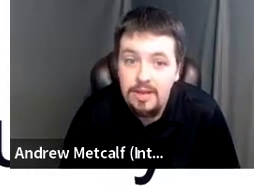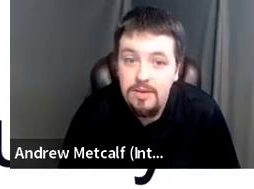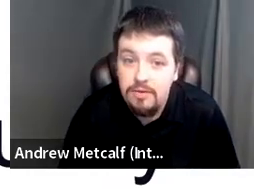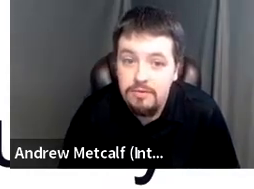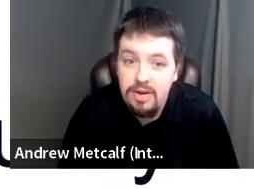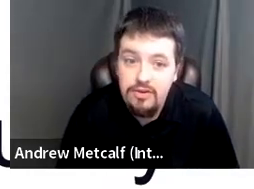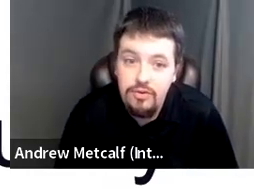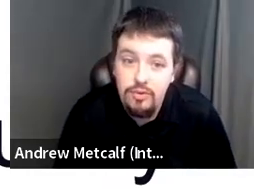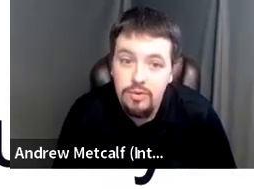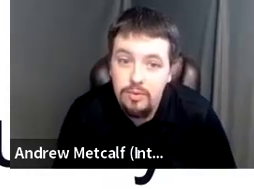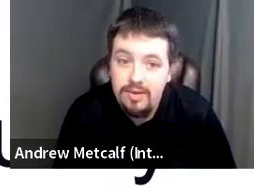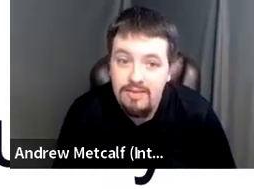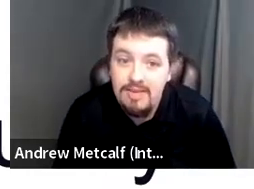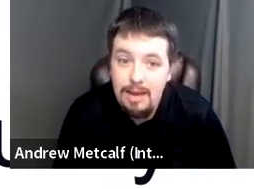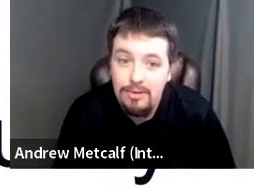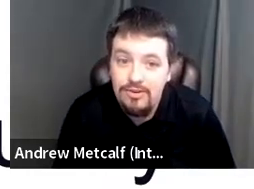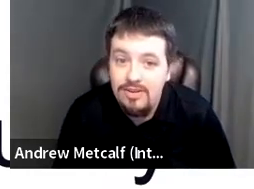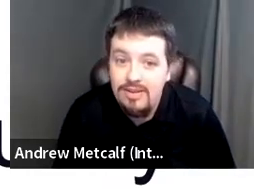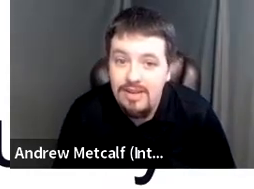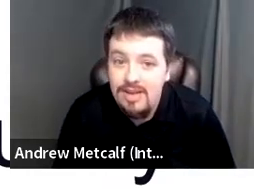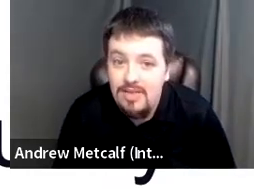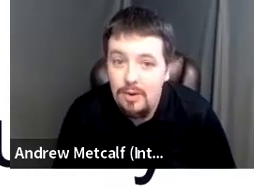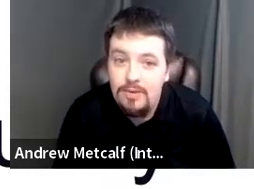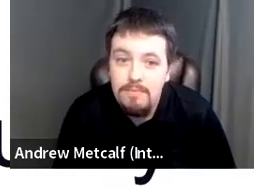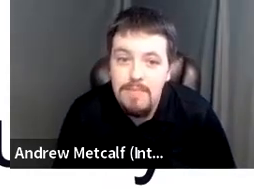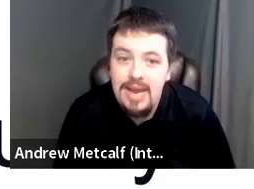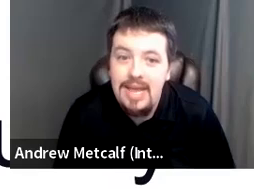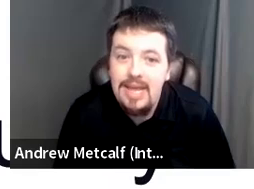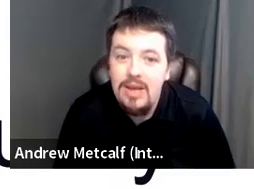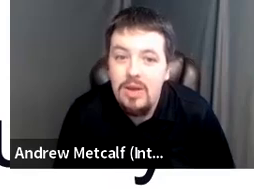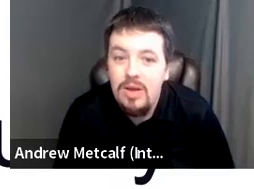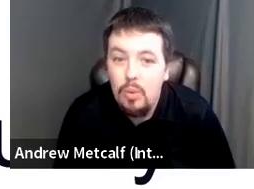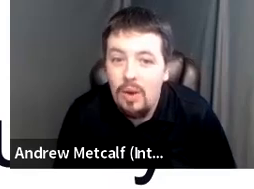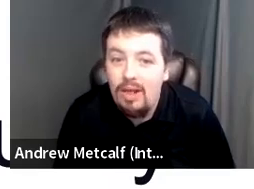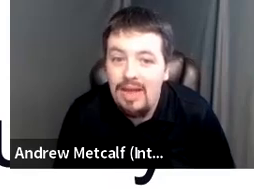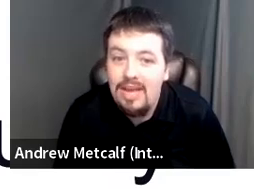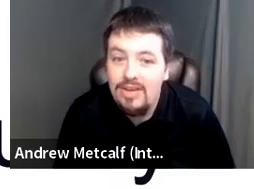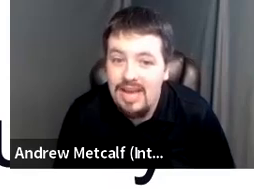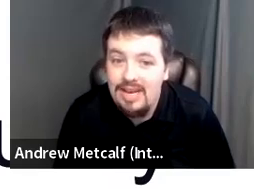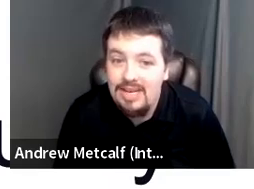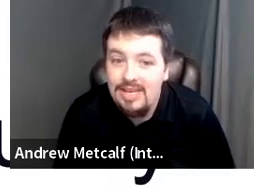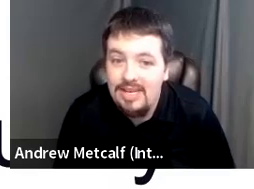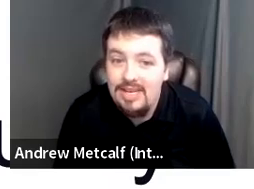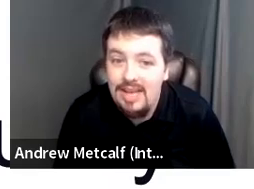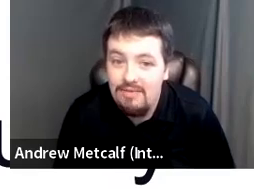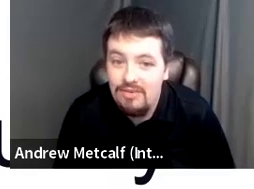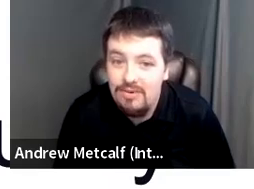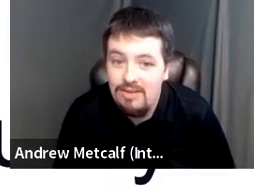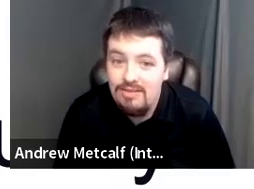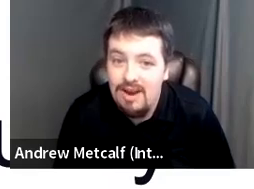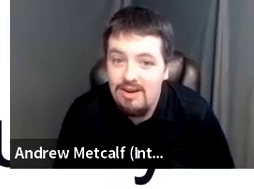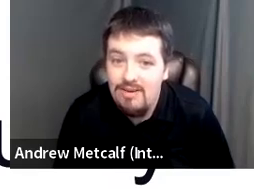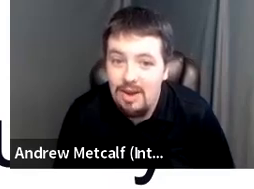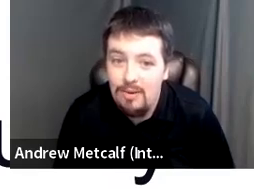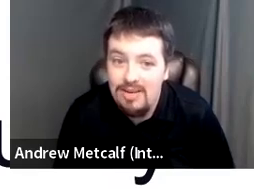When the French school was established, there was many well-educated deaf